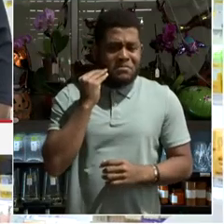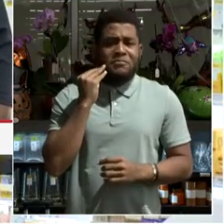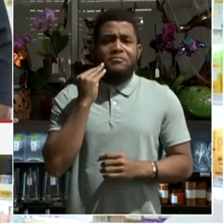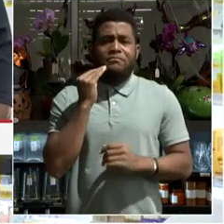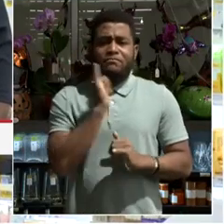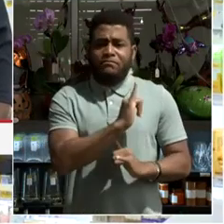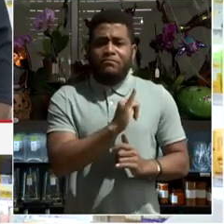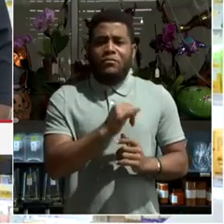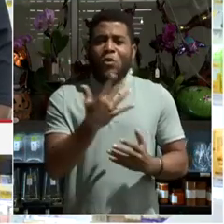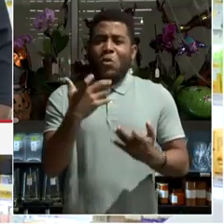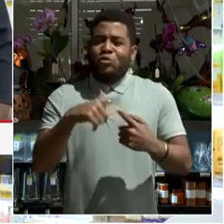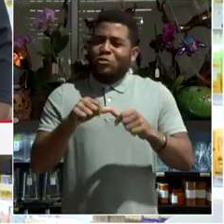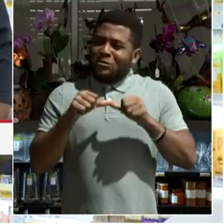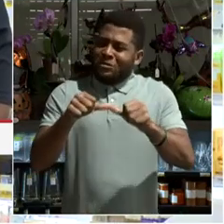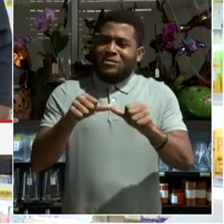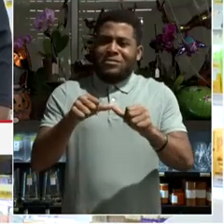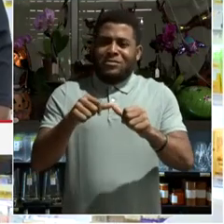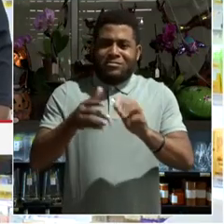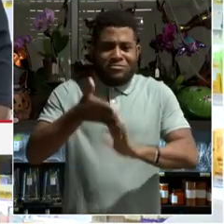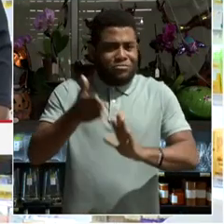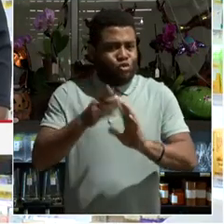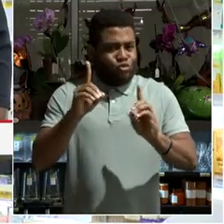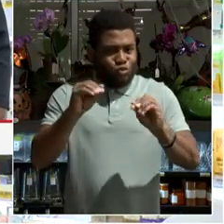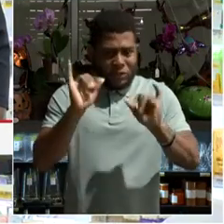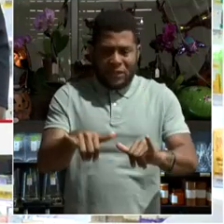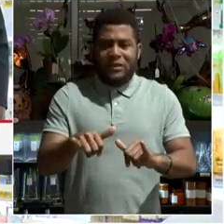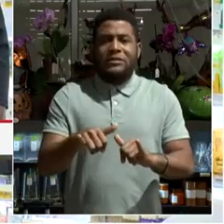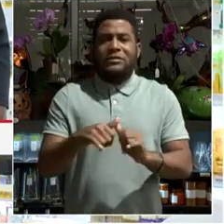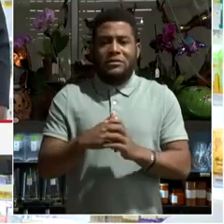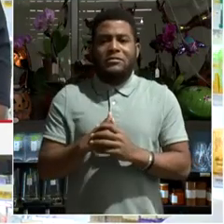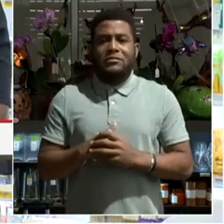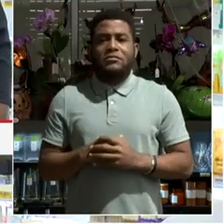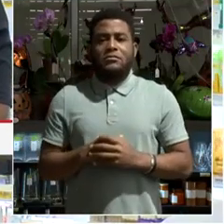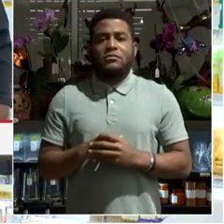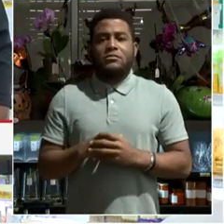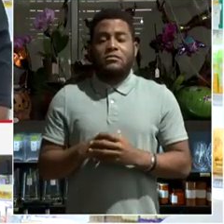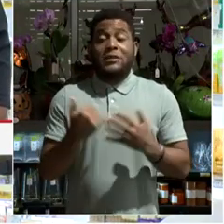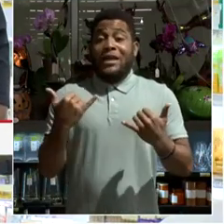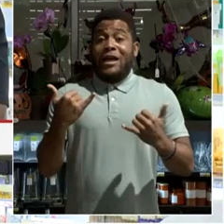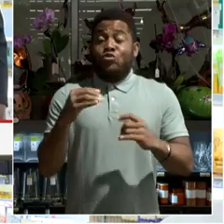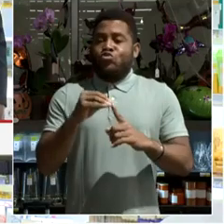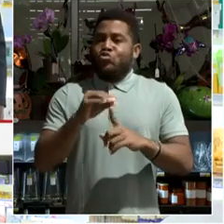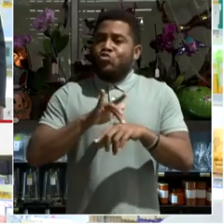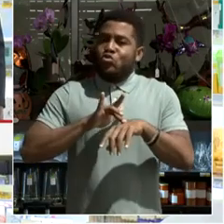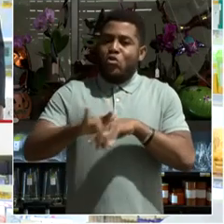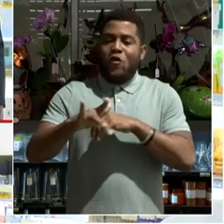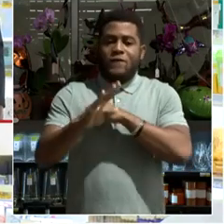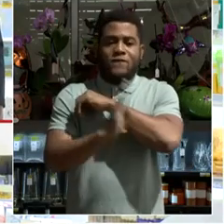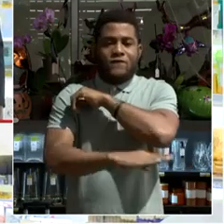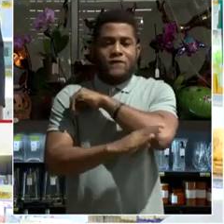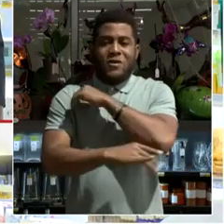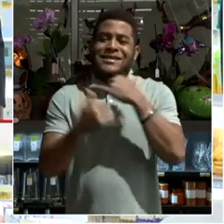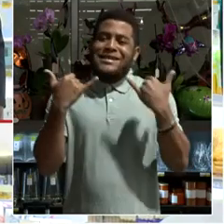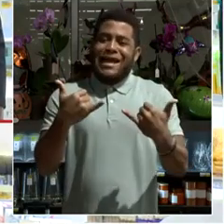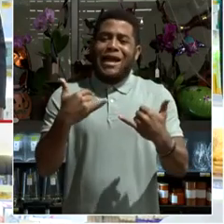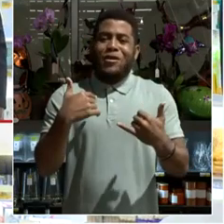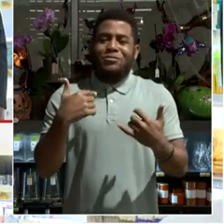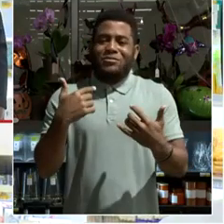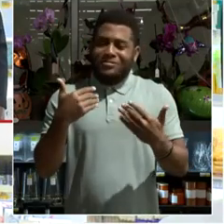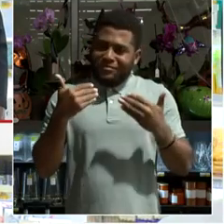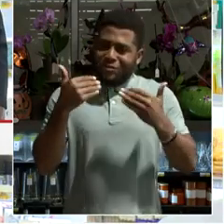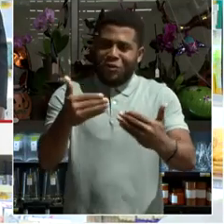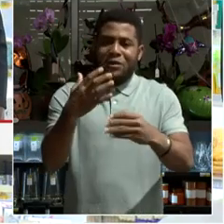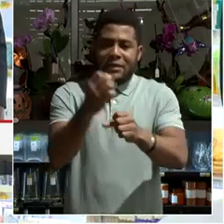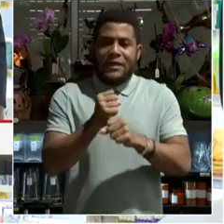those things this year. So it's not too early in the year. It's not too early in the fall for people to start getting your flu vaccine. And as